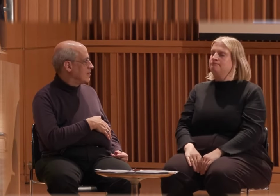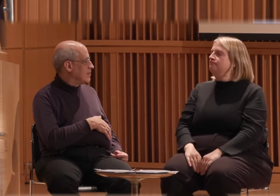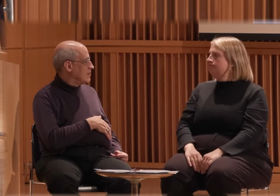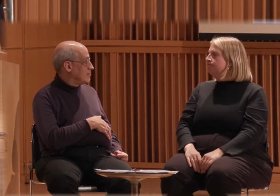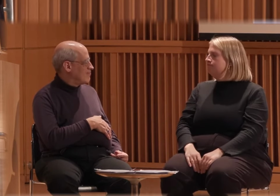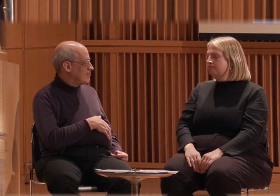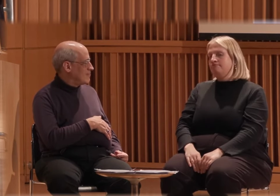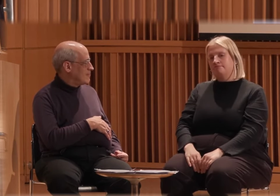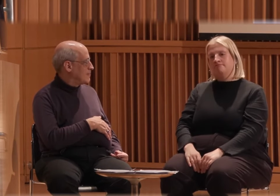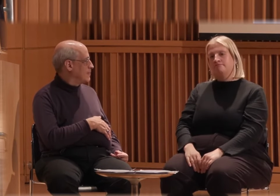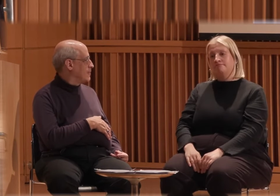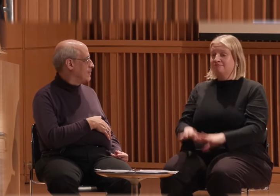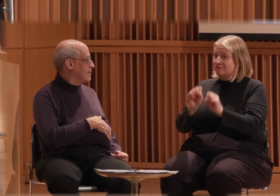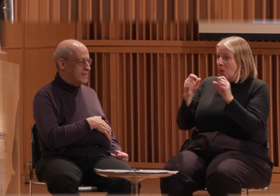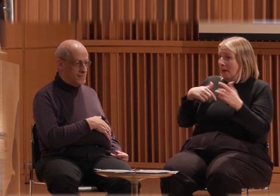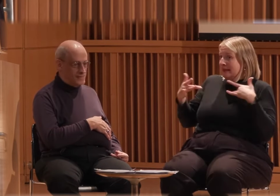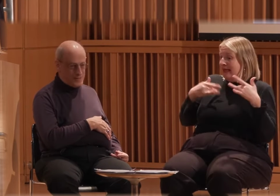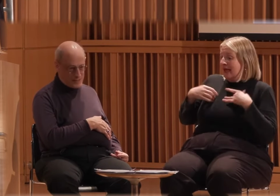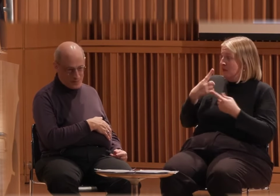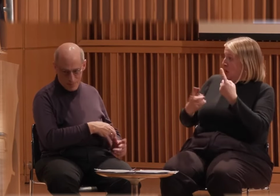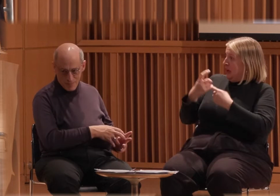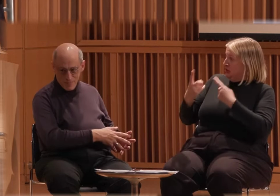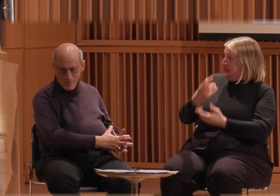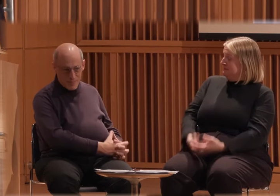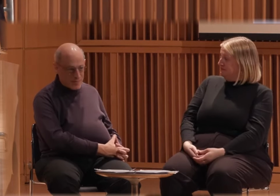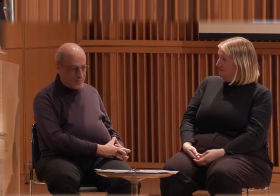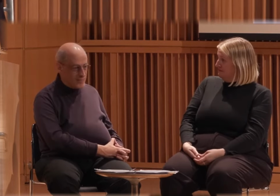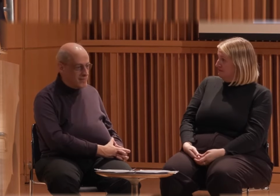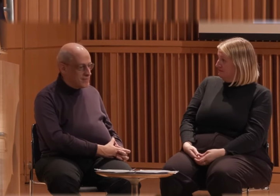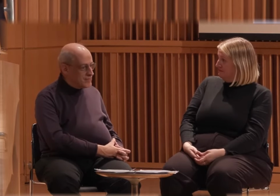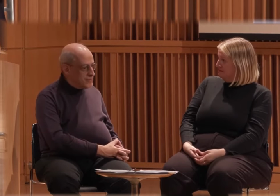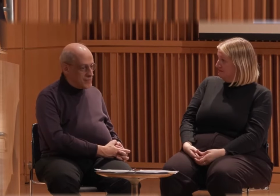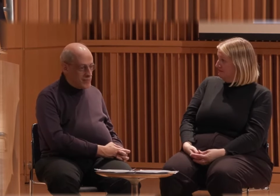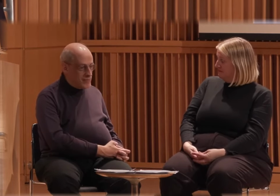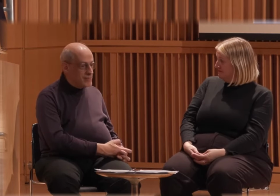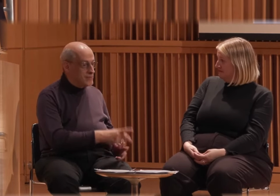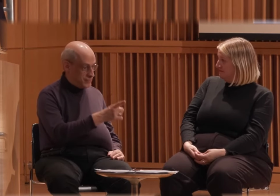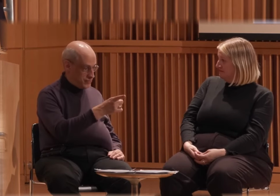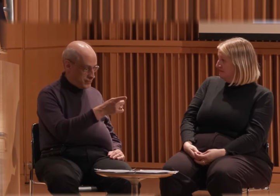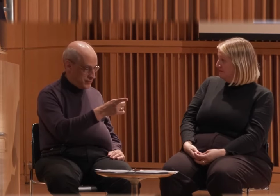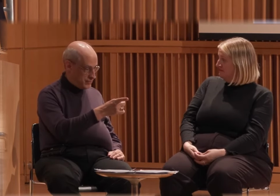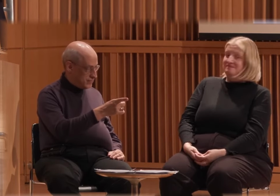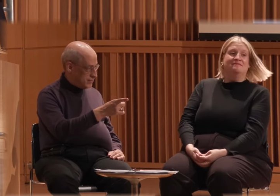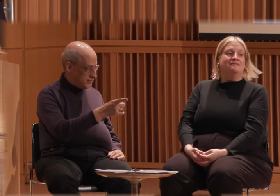So I'm excited for some questions. As am I.